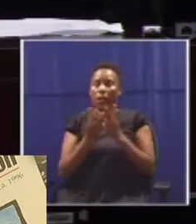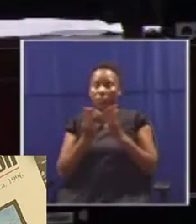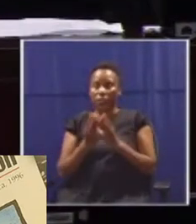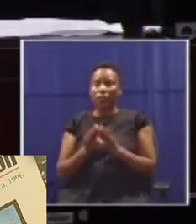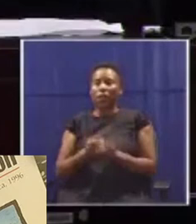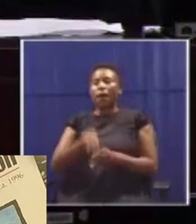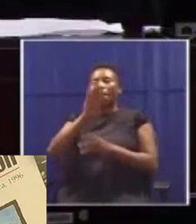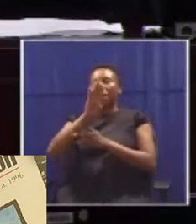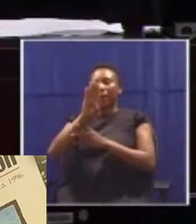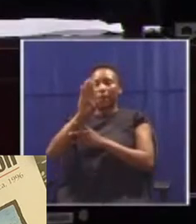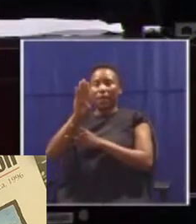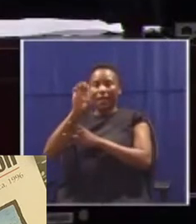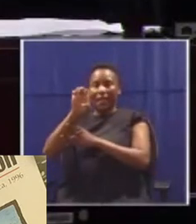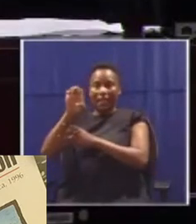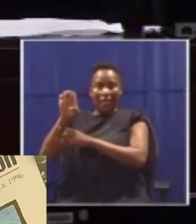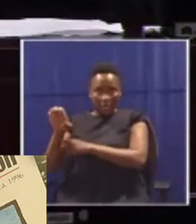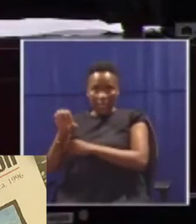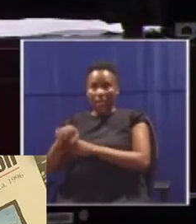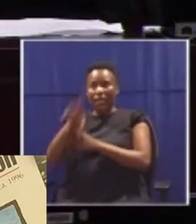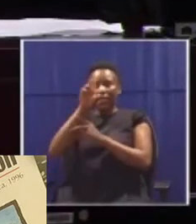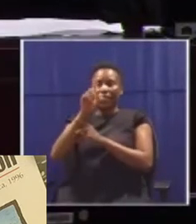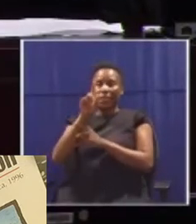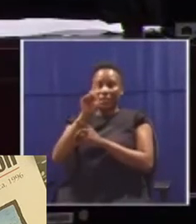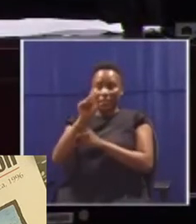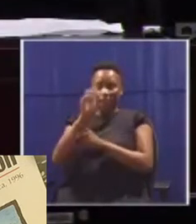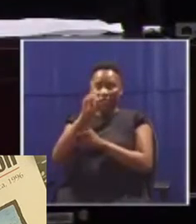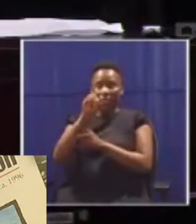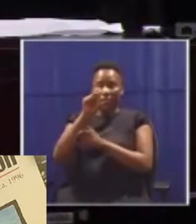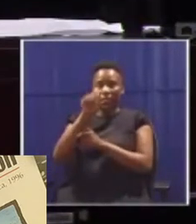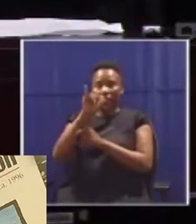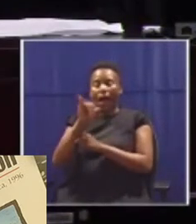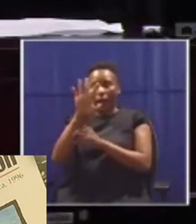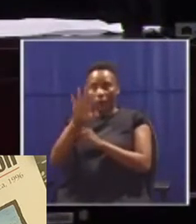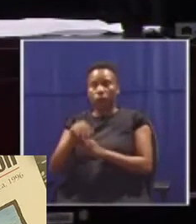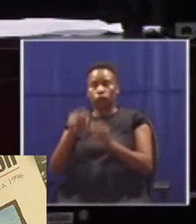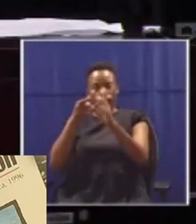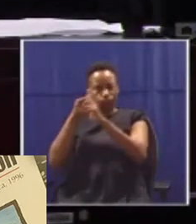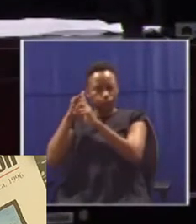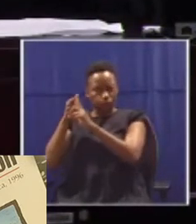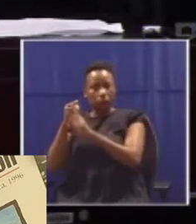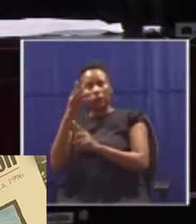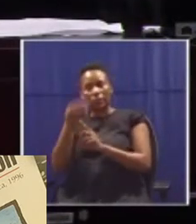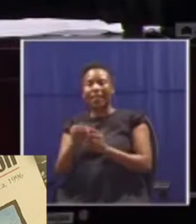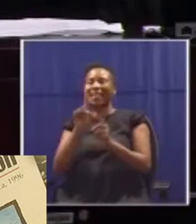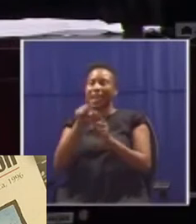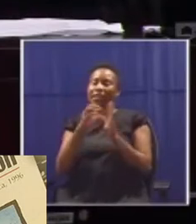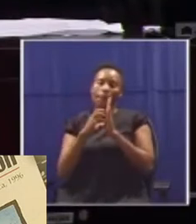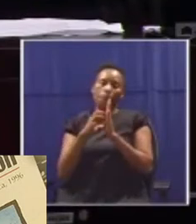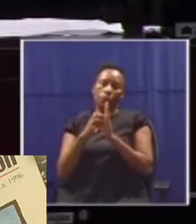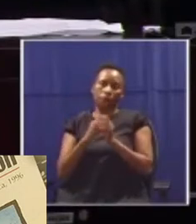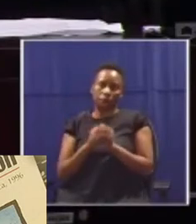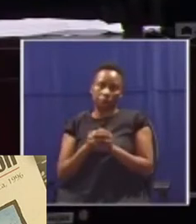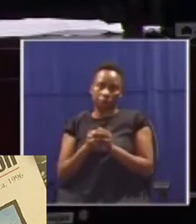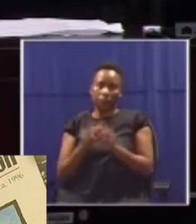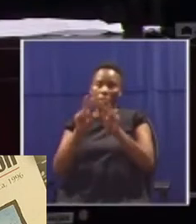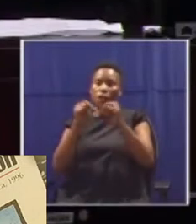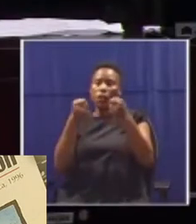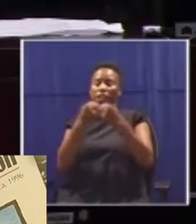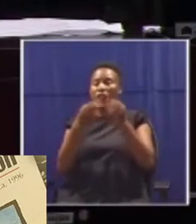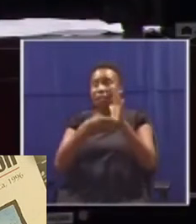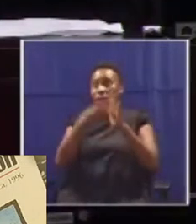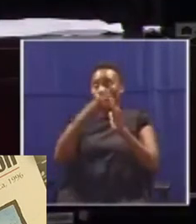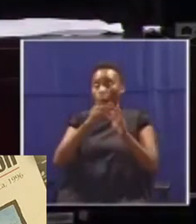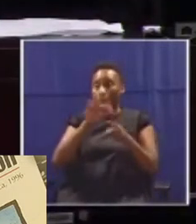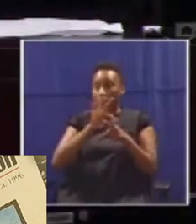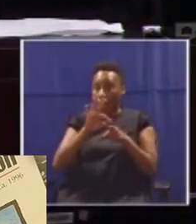scheme, the DTI corporate targets, as a few examples to illustrate this point. Our National Development